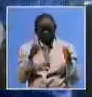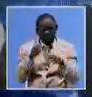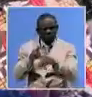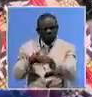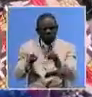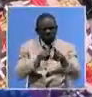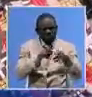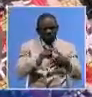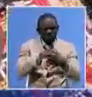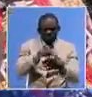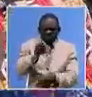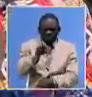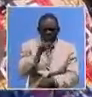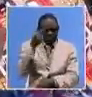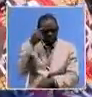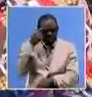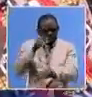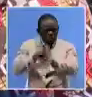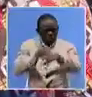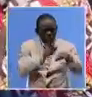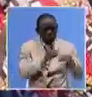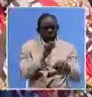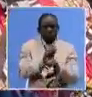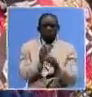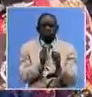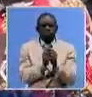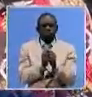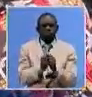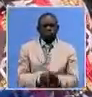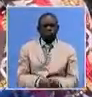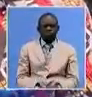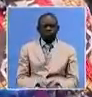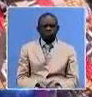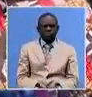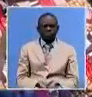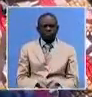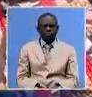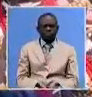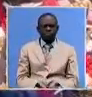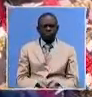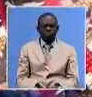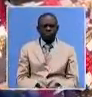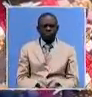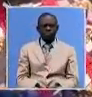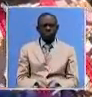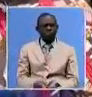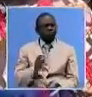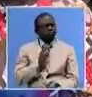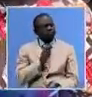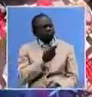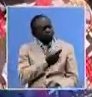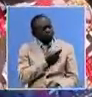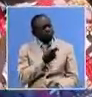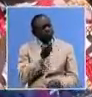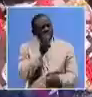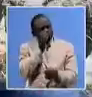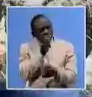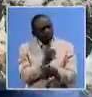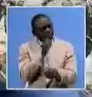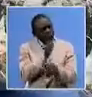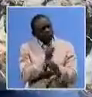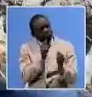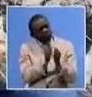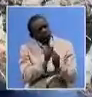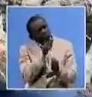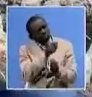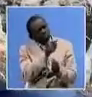find sustainable solutions. So we're ready to work with you and look forward to hearing from you where exactly you want us to help. We